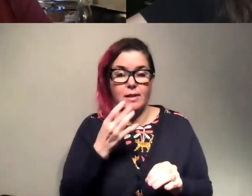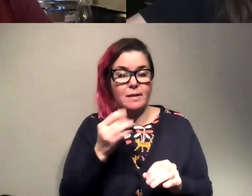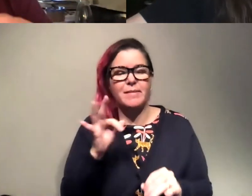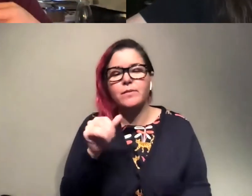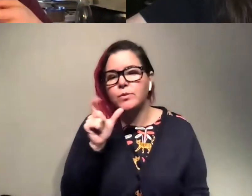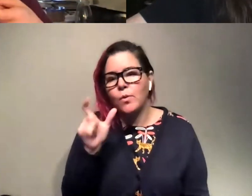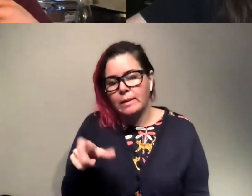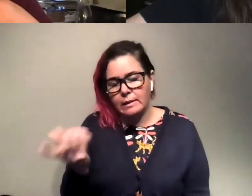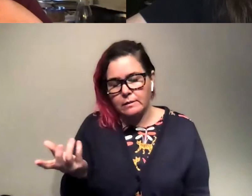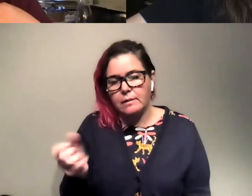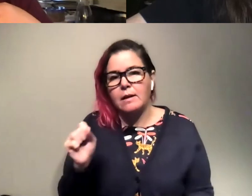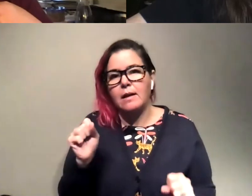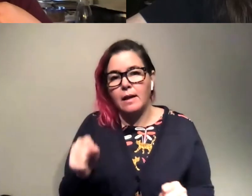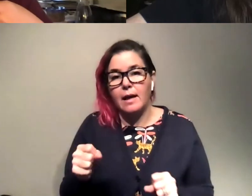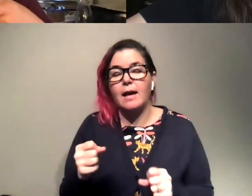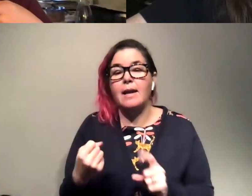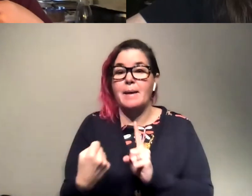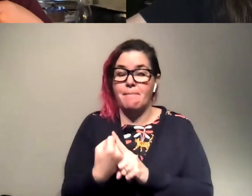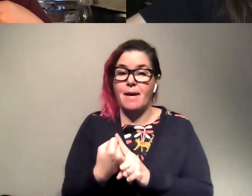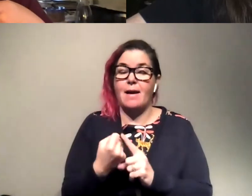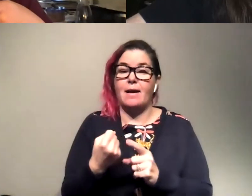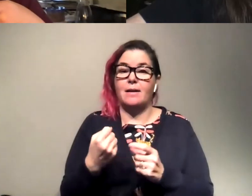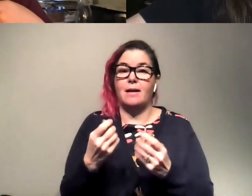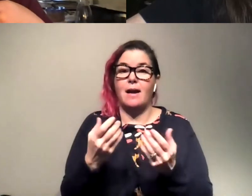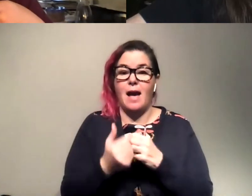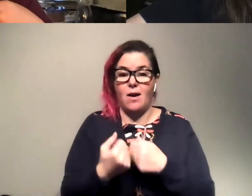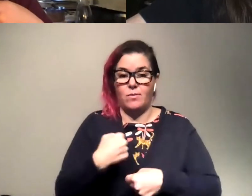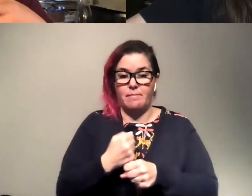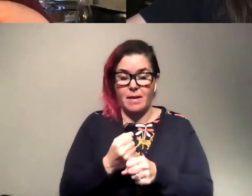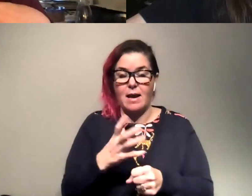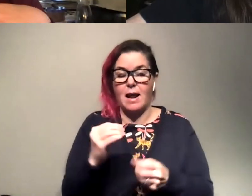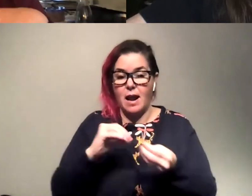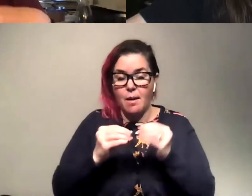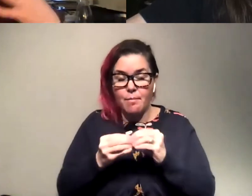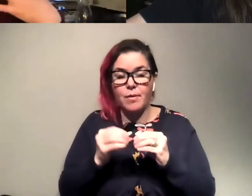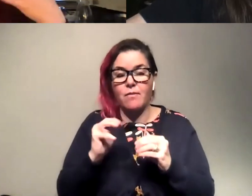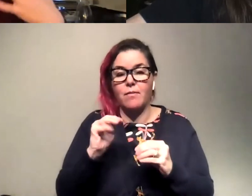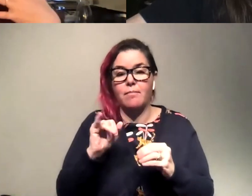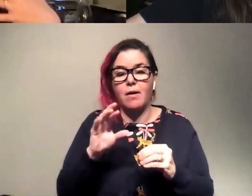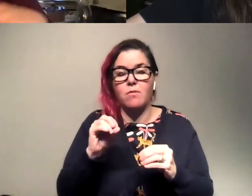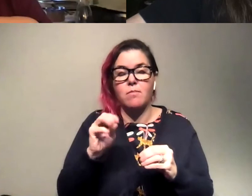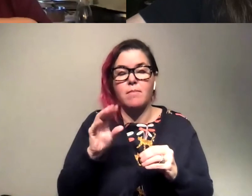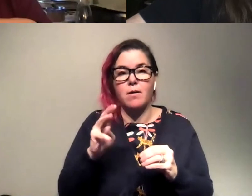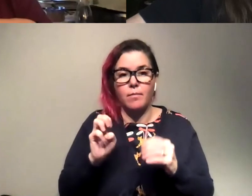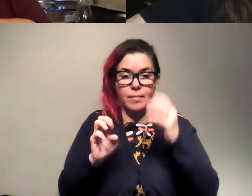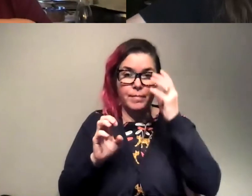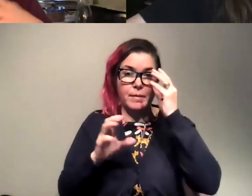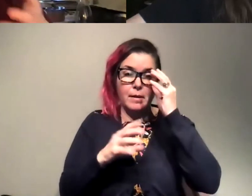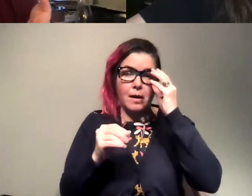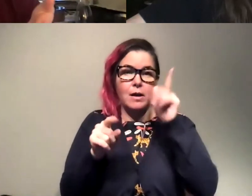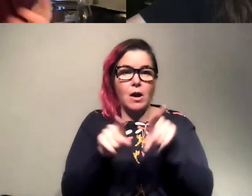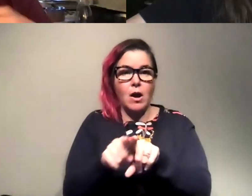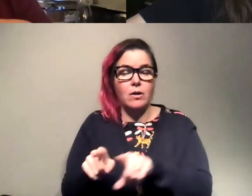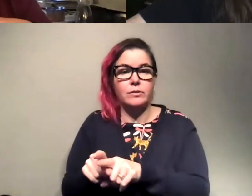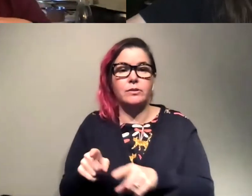them, because it can both affect the composition and the number of microbiome members, but it also can mean that you have microbes on you that are also becoming